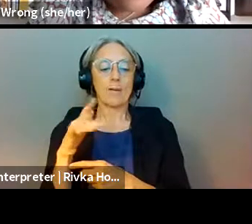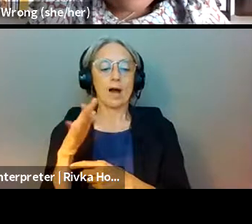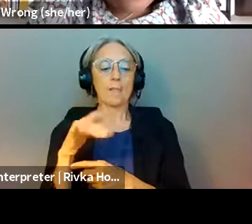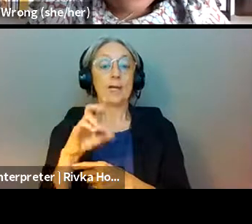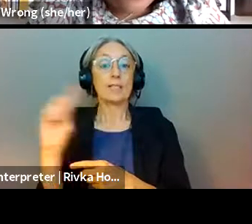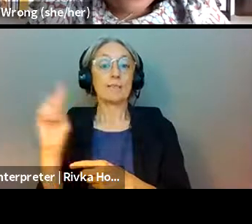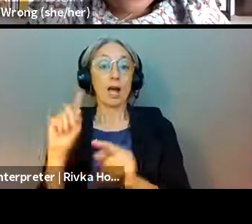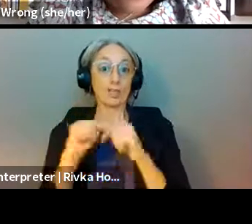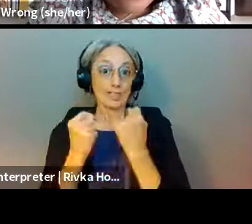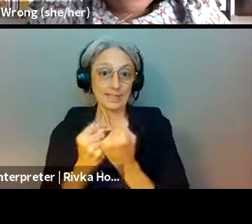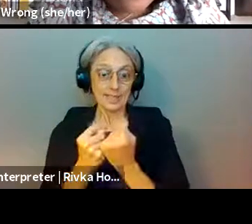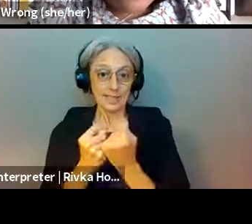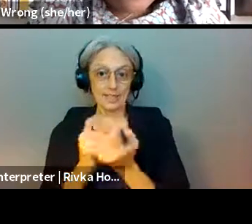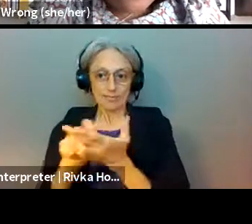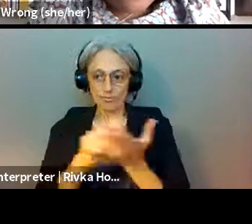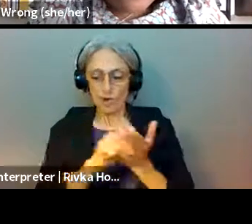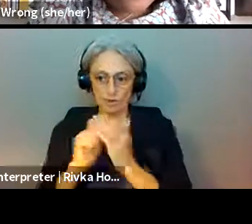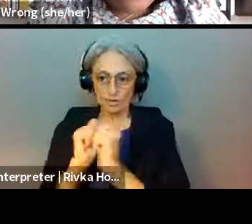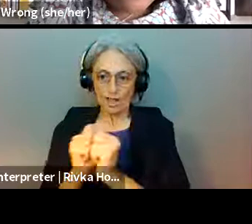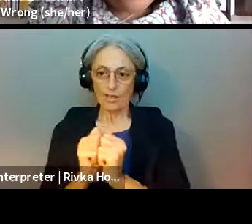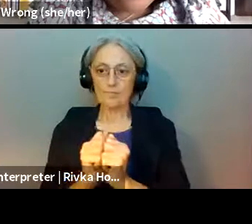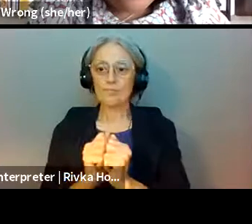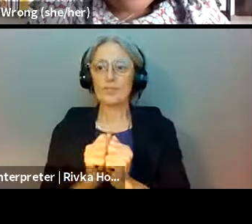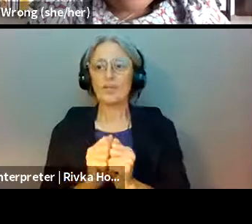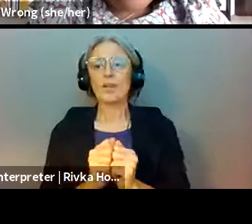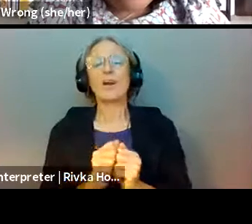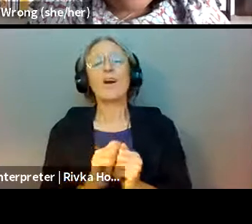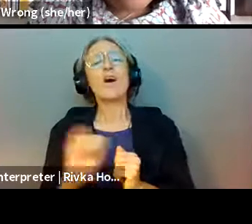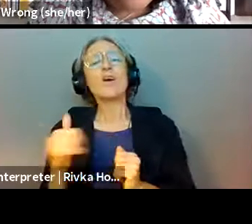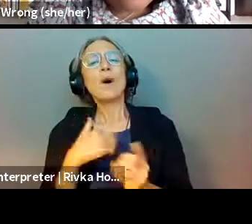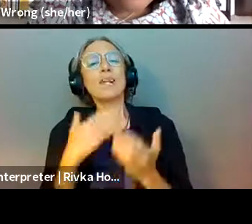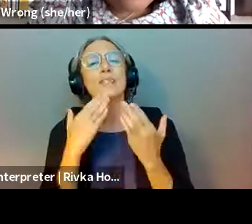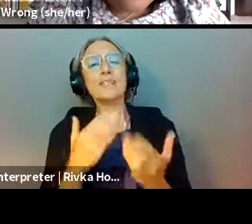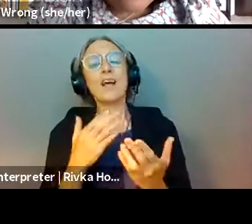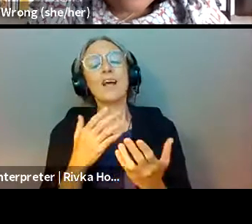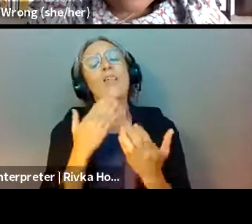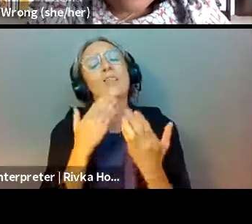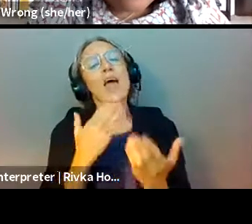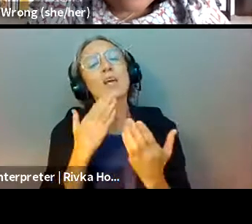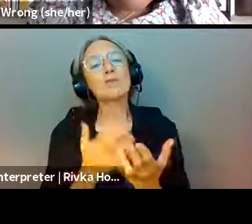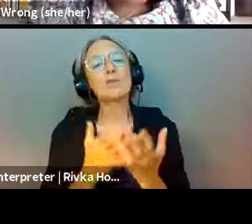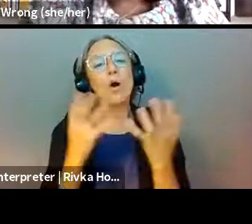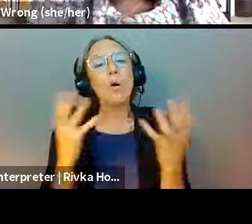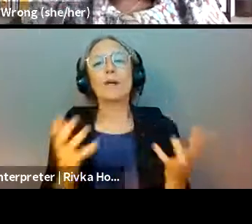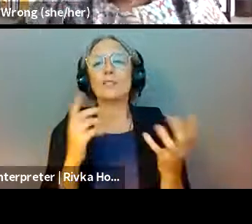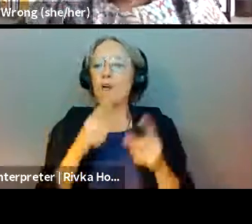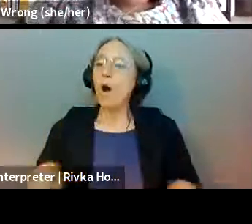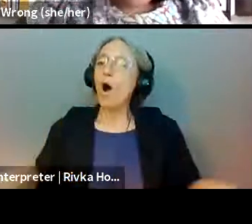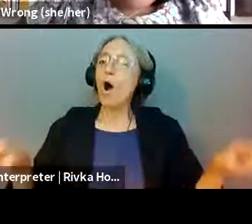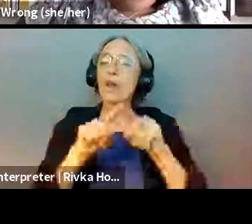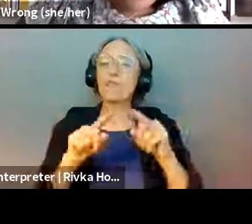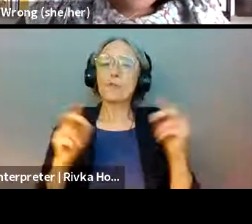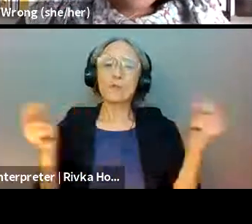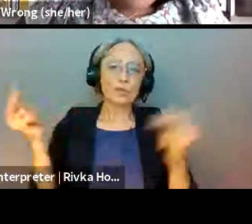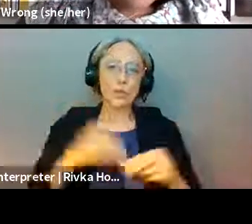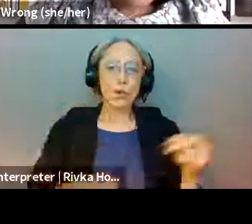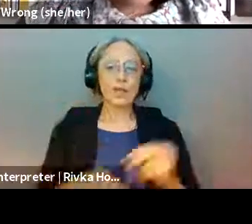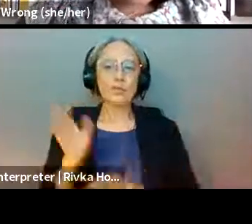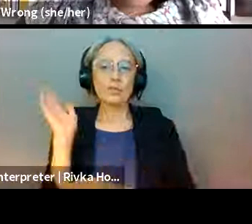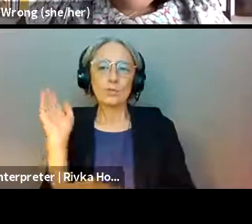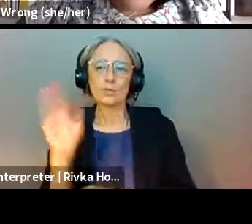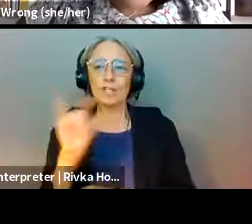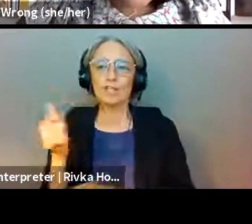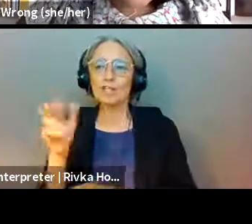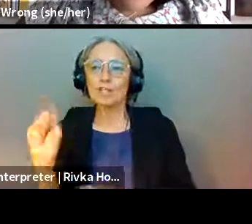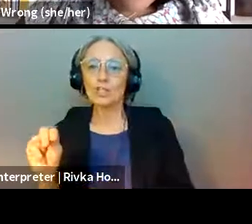democracy team. And, I just want to say thank you so much for all of you coming to speak. Jen,